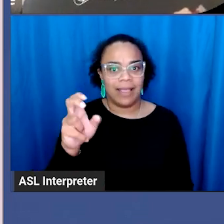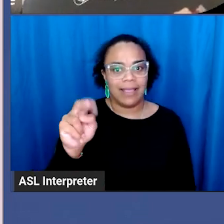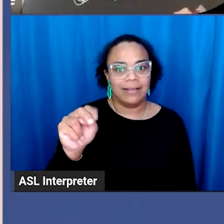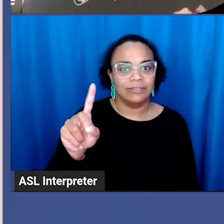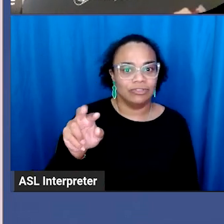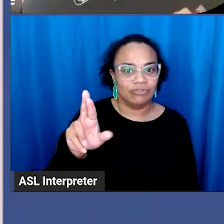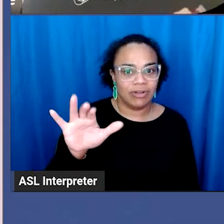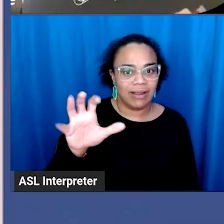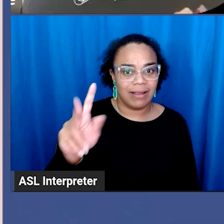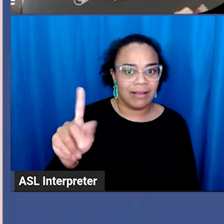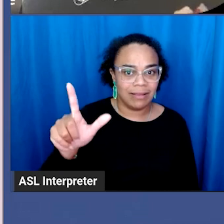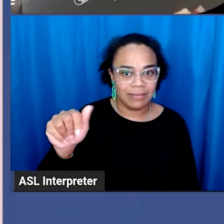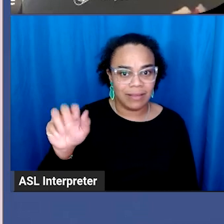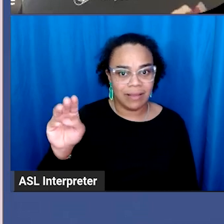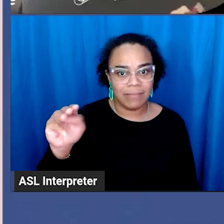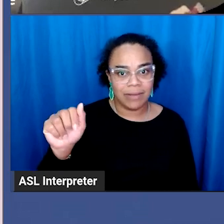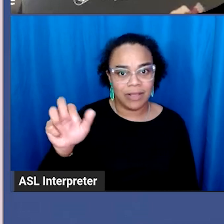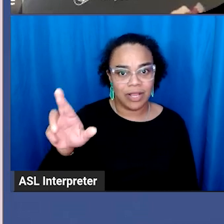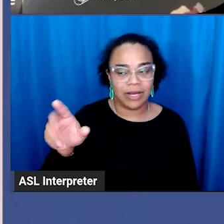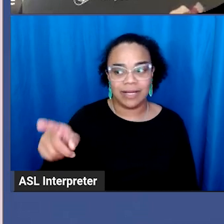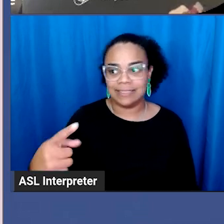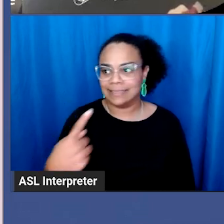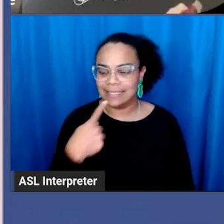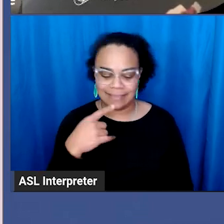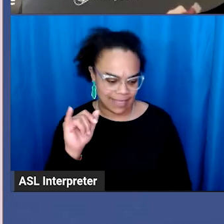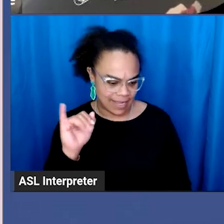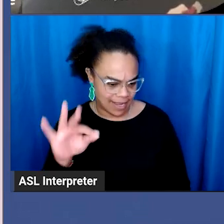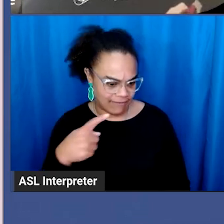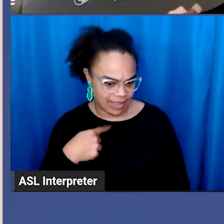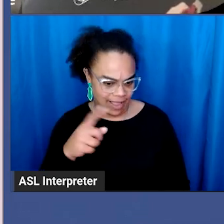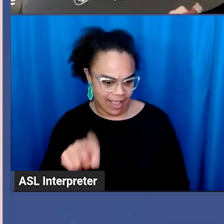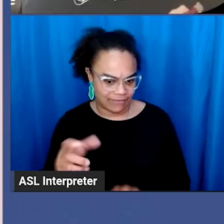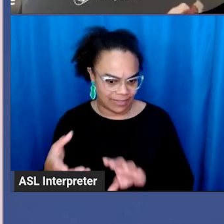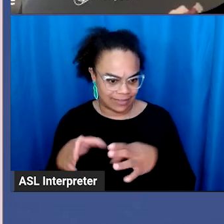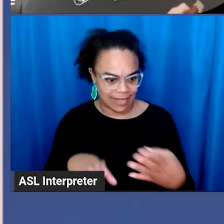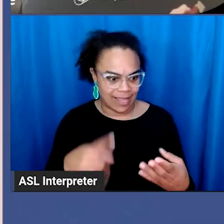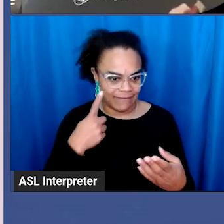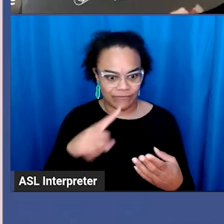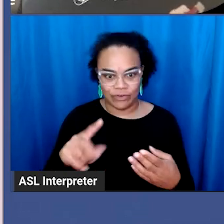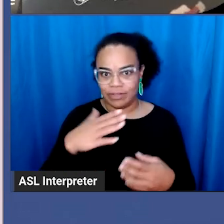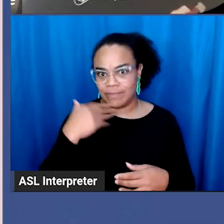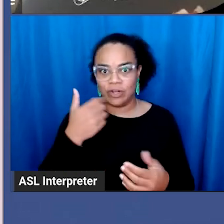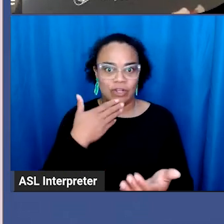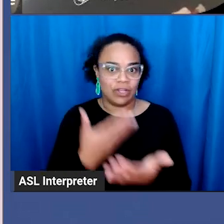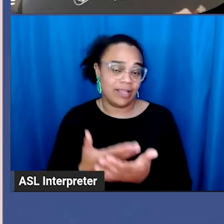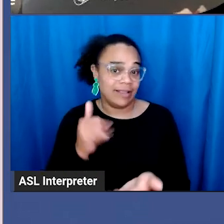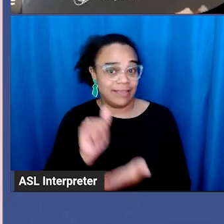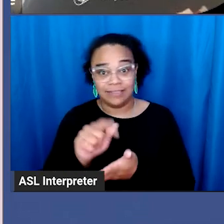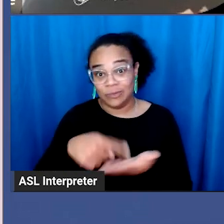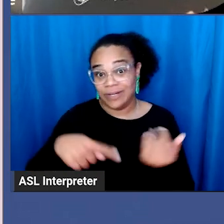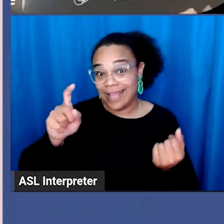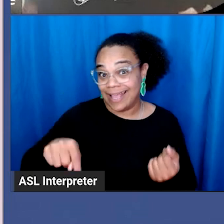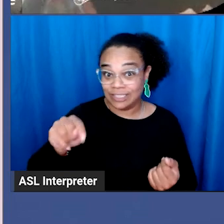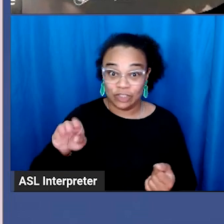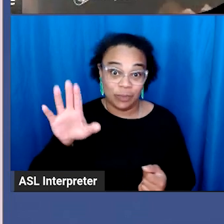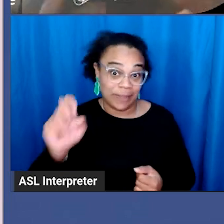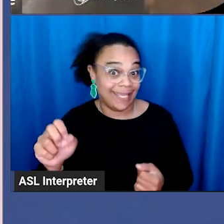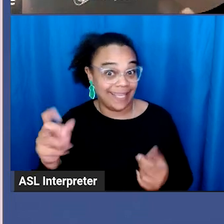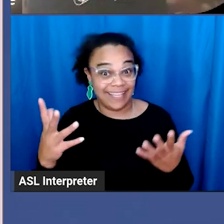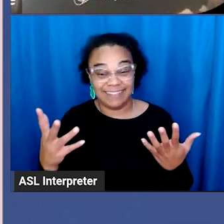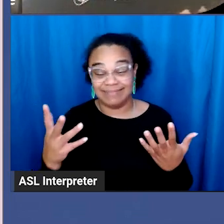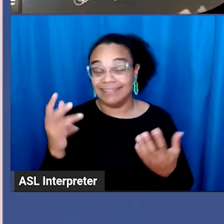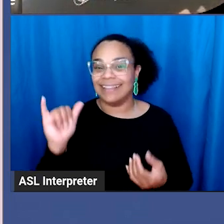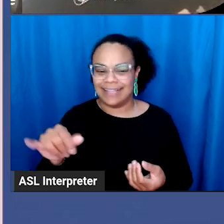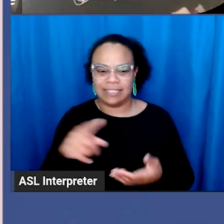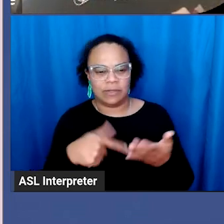says, if I have to go, like, die for the greater good, then that's what it has to be. And that's kind of what